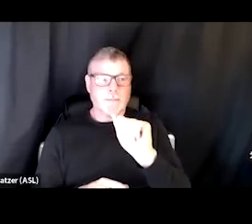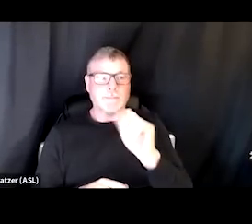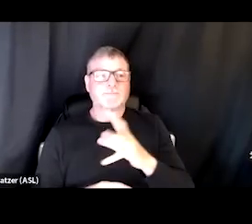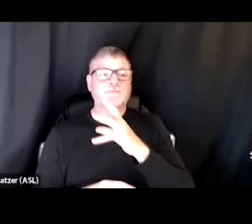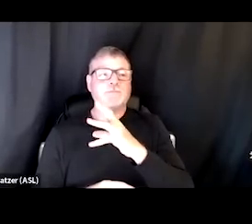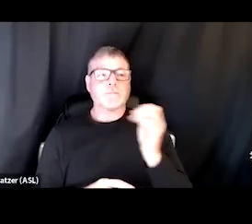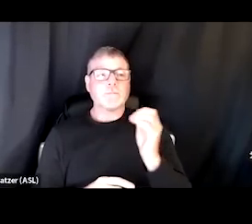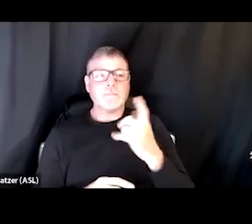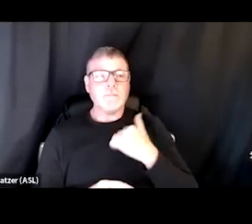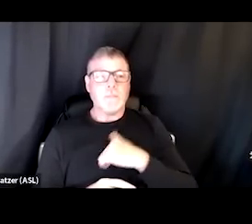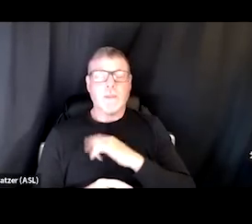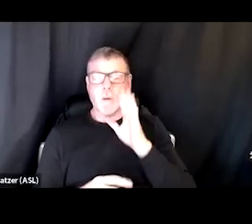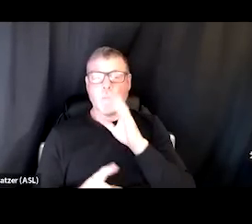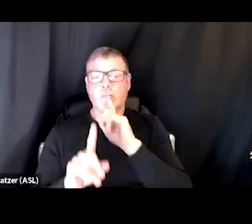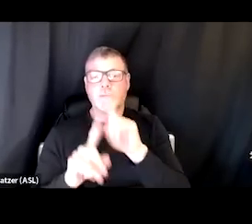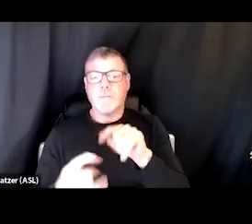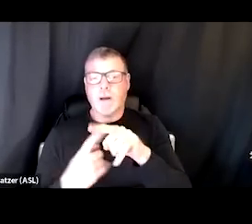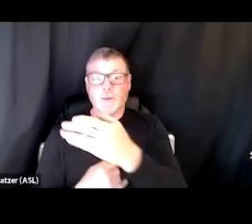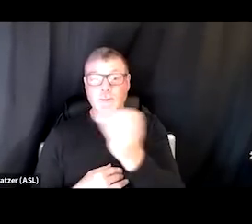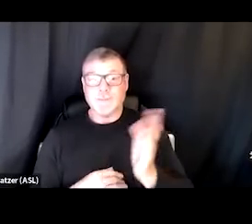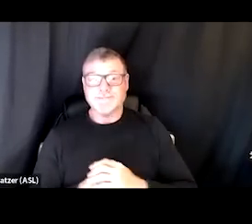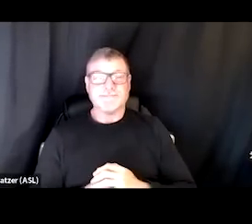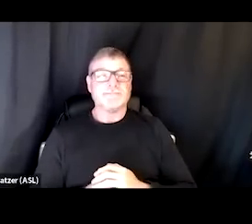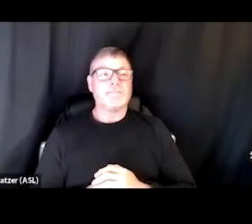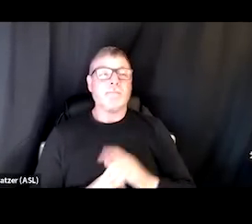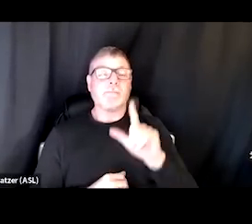will respond to you. Next slide.